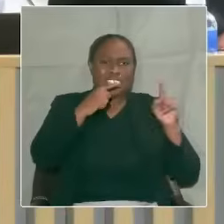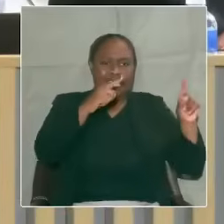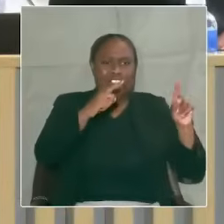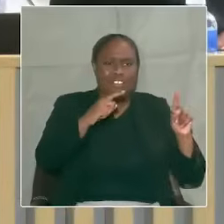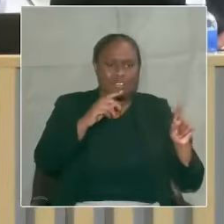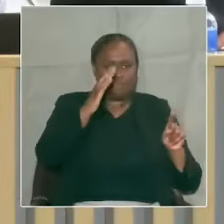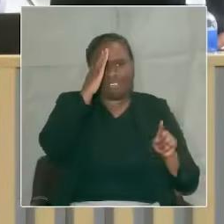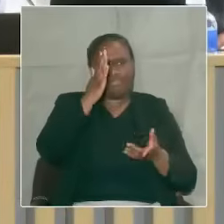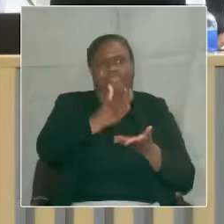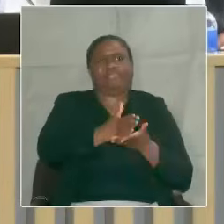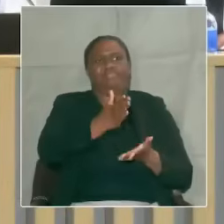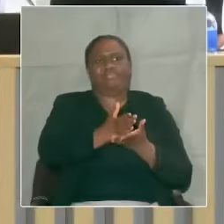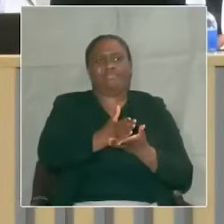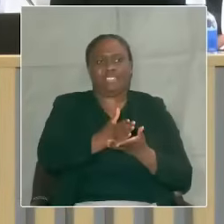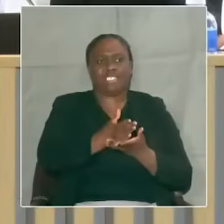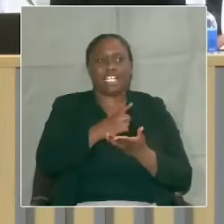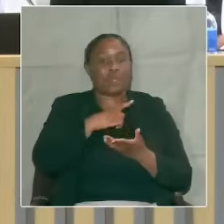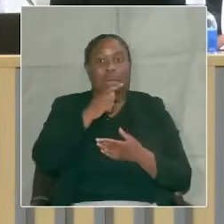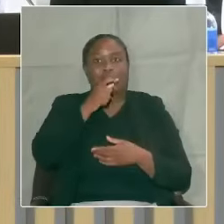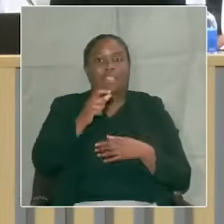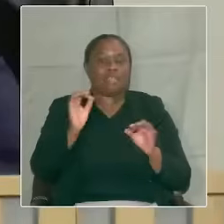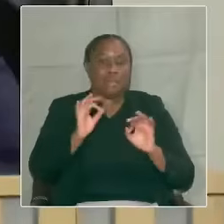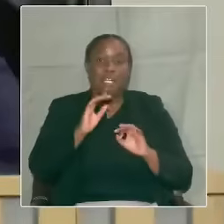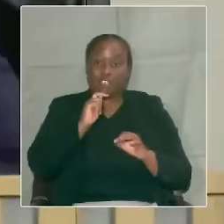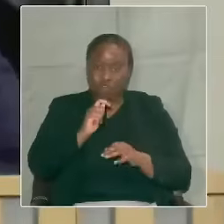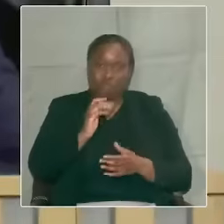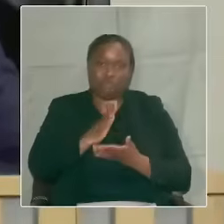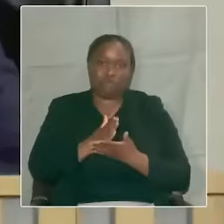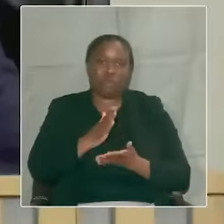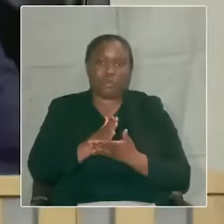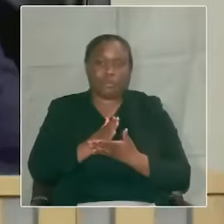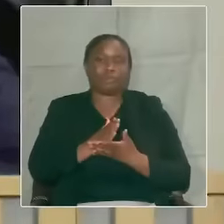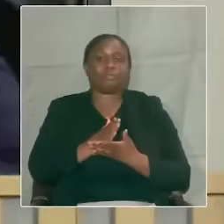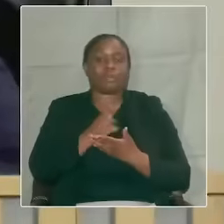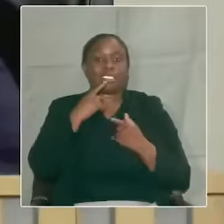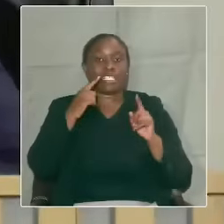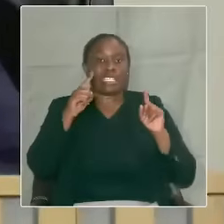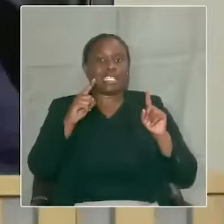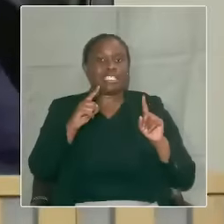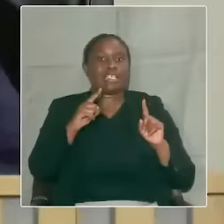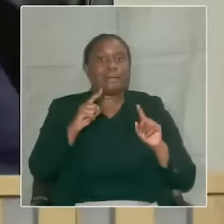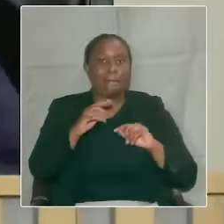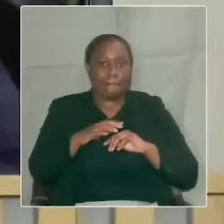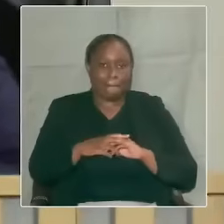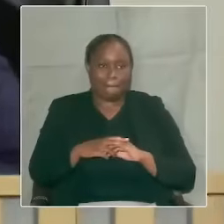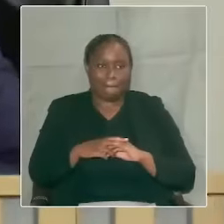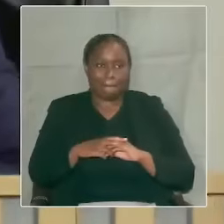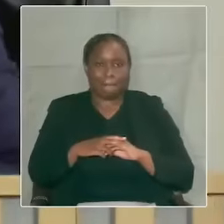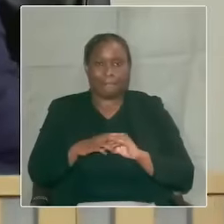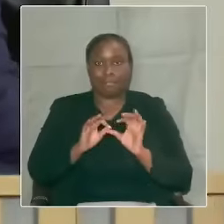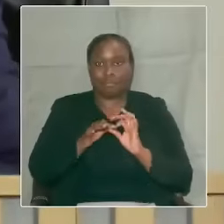you sometimes not mention them. But indeed, that is a success.